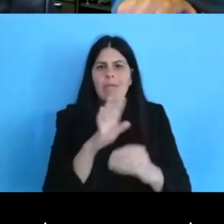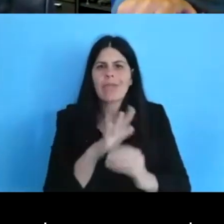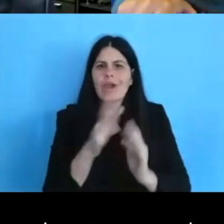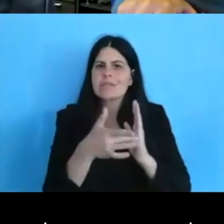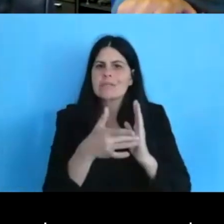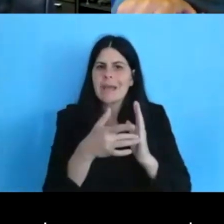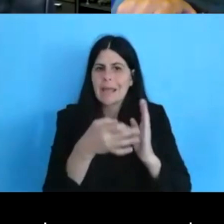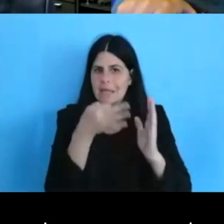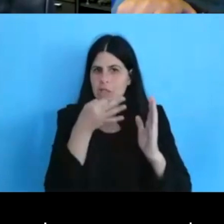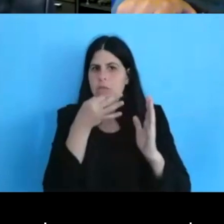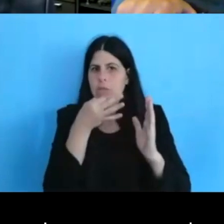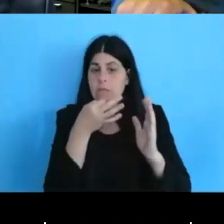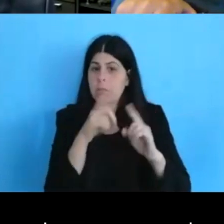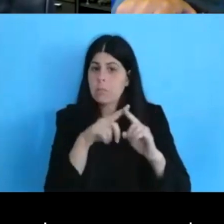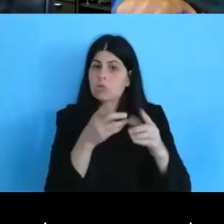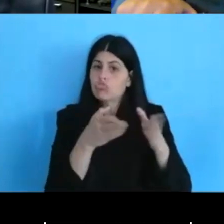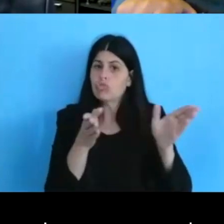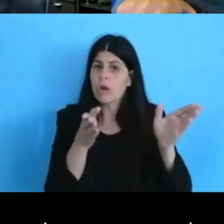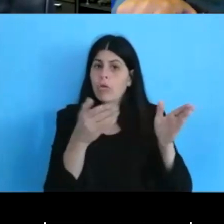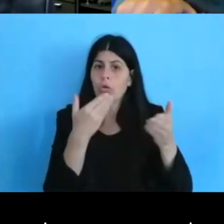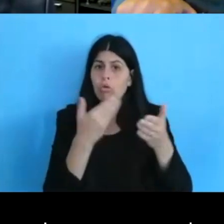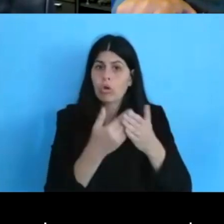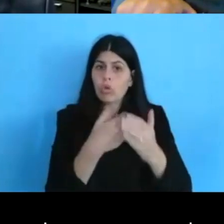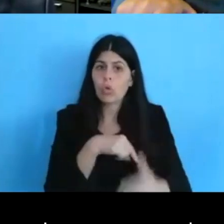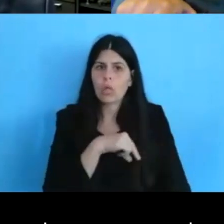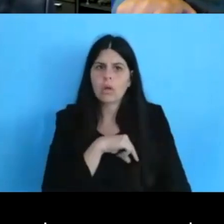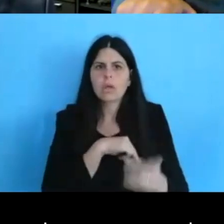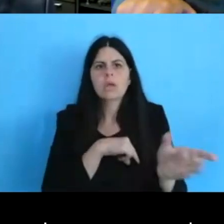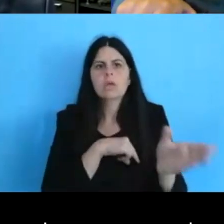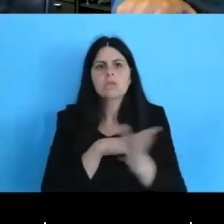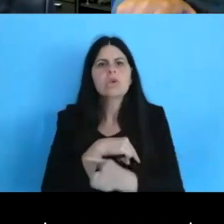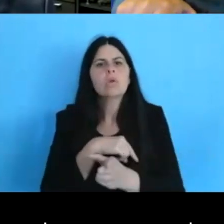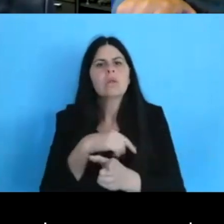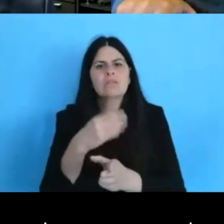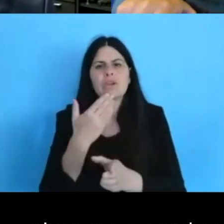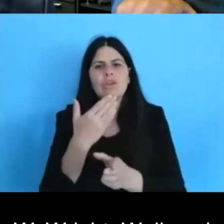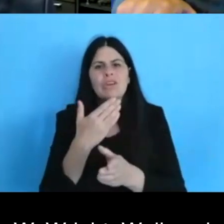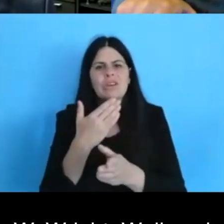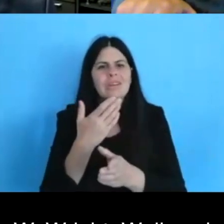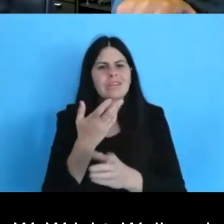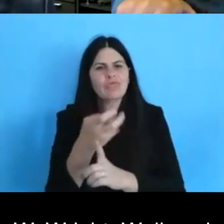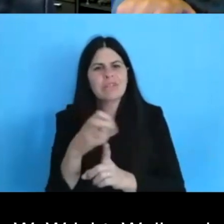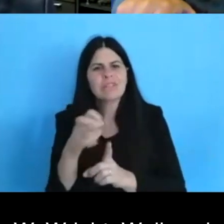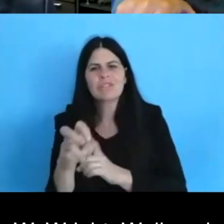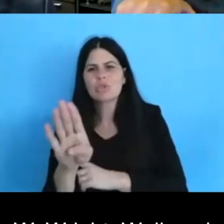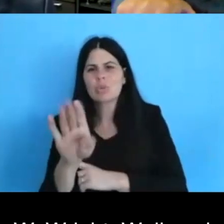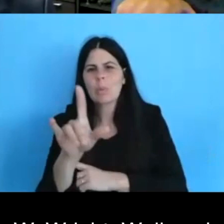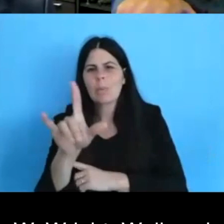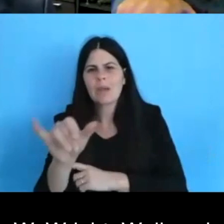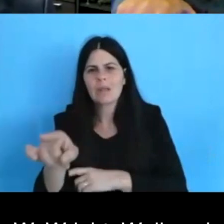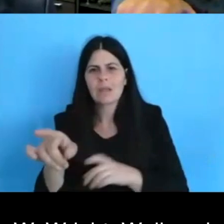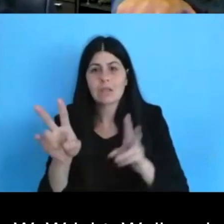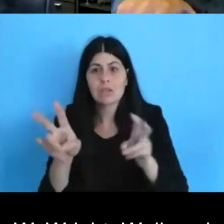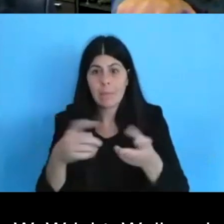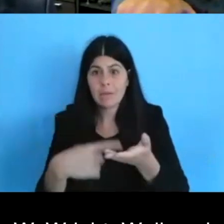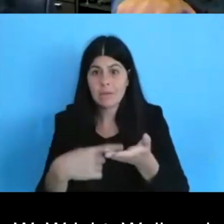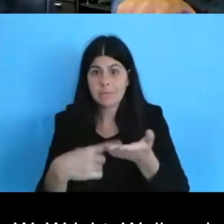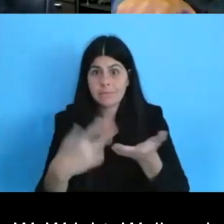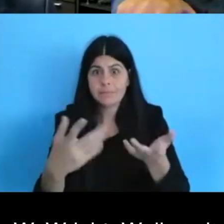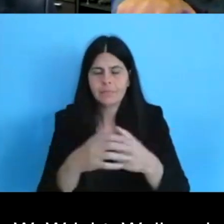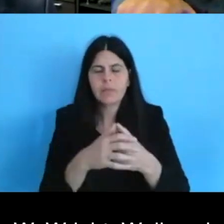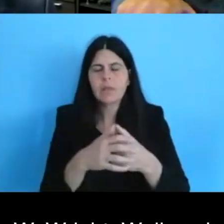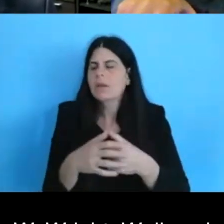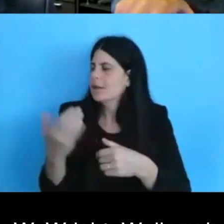a good segue to say, Billy, do you have anything to add on this topic as well? Well, yeah, I think Mike mentioned it earlier about